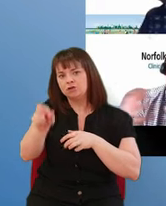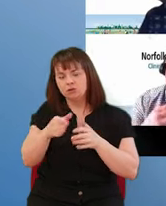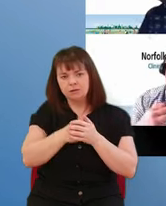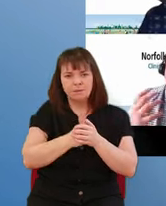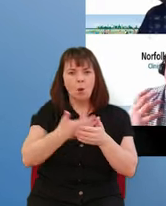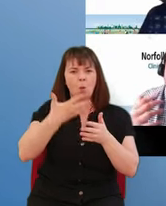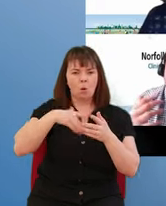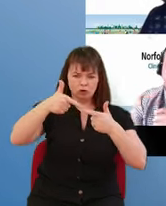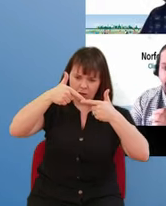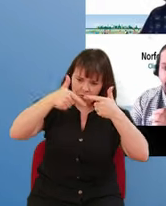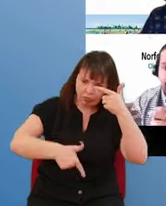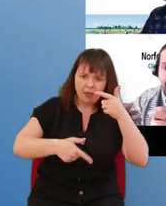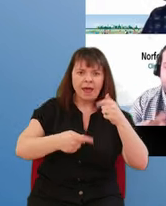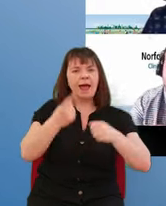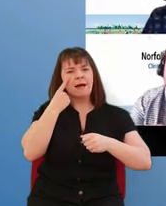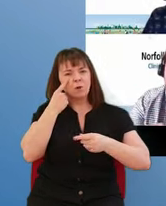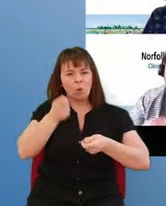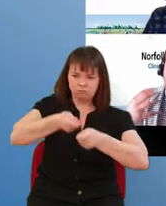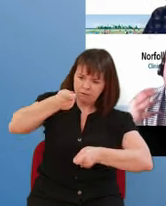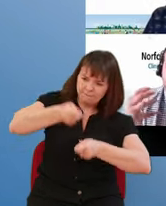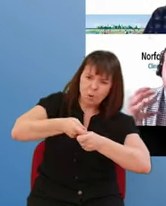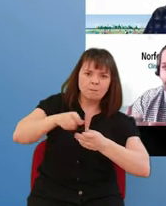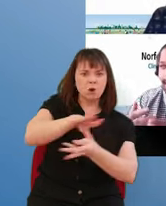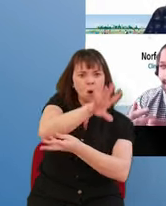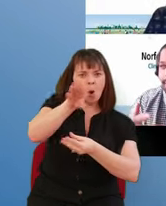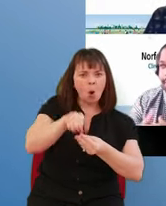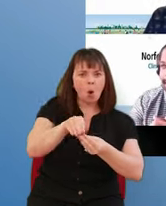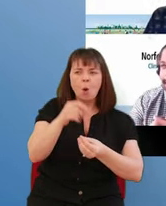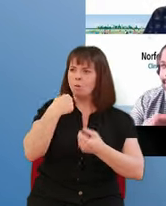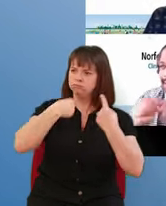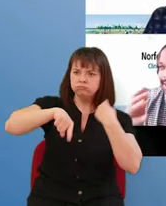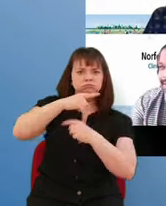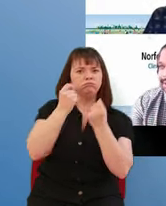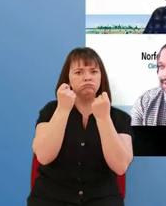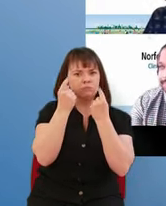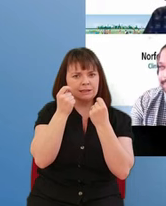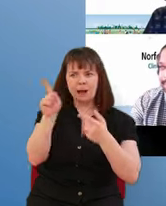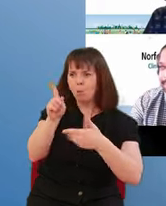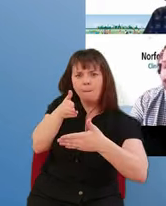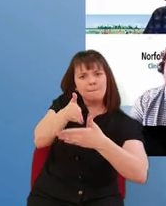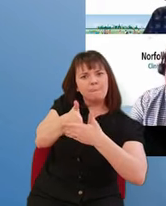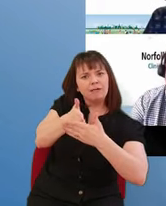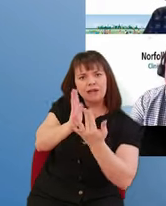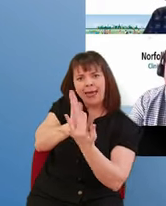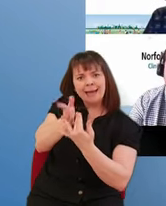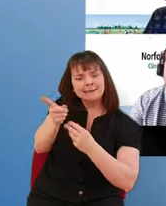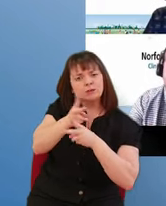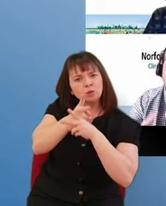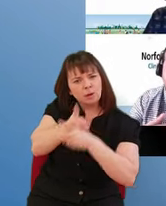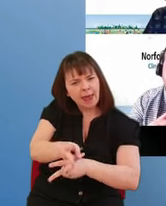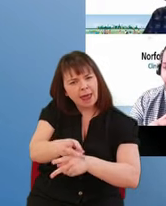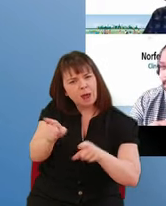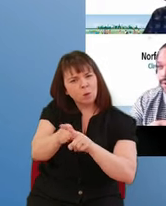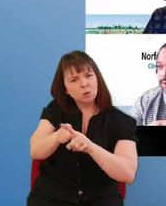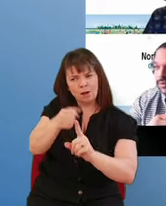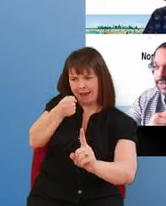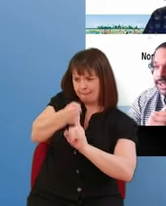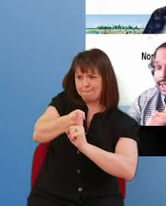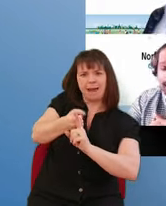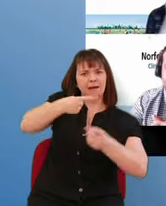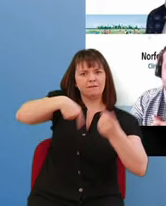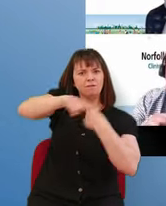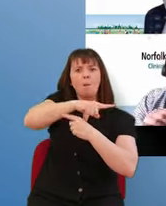care delivery as well as secondary care point of view, what is causing this performance number to be low and how can we help to